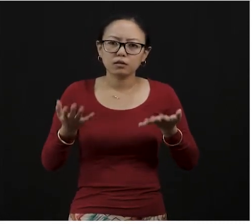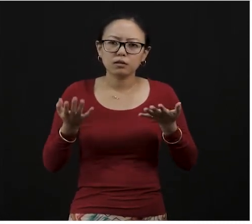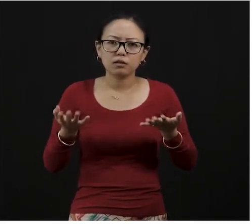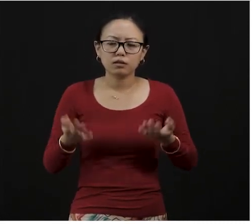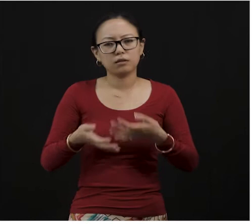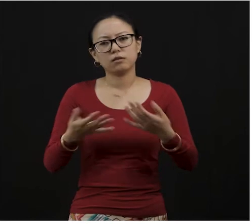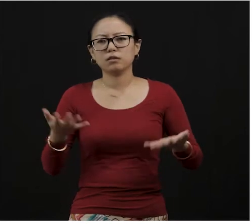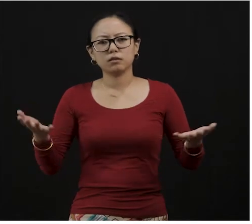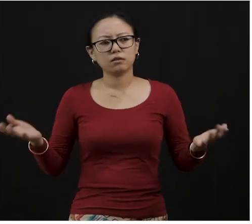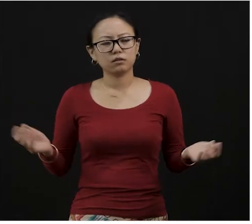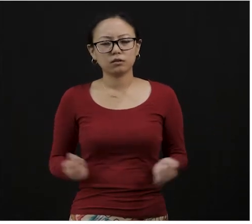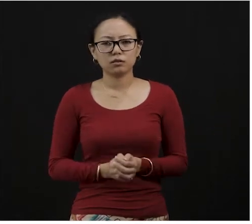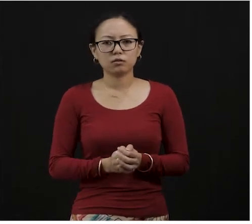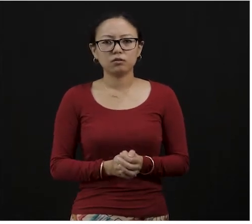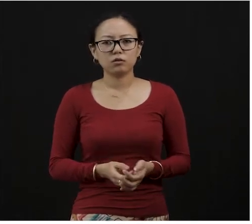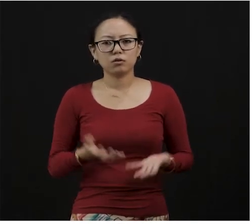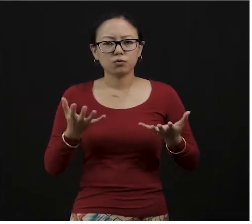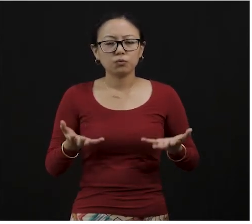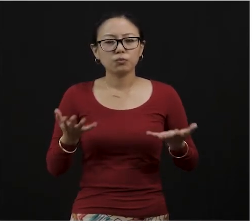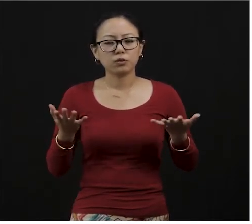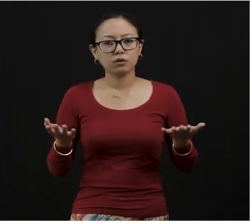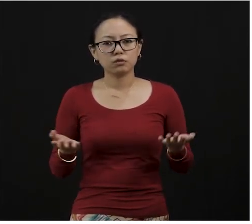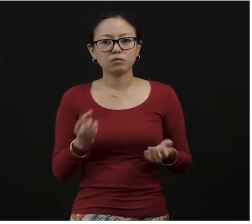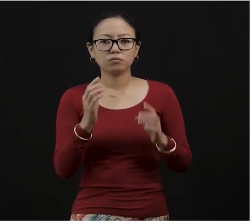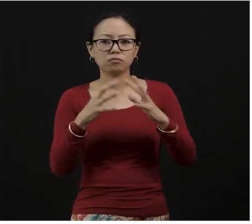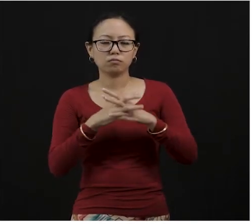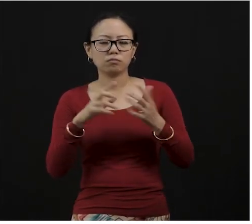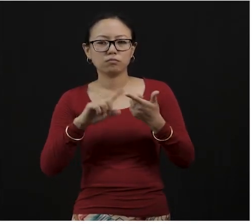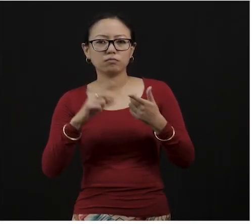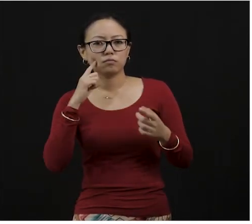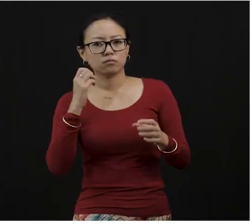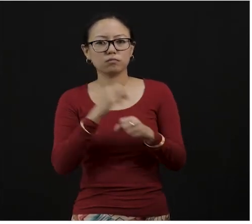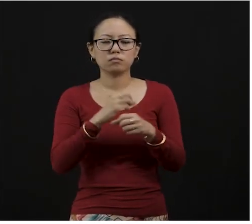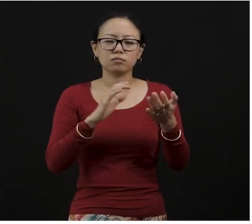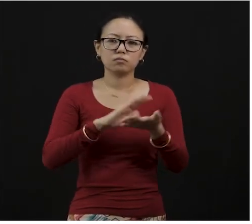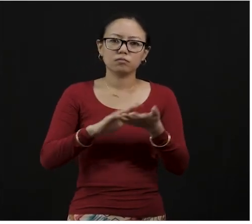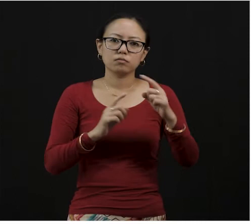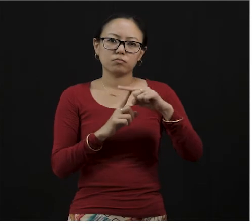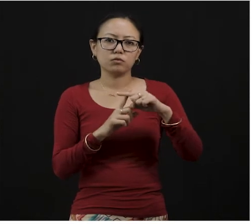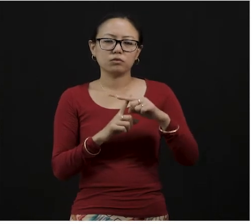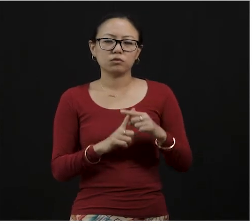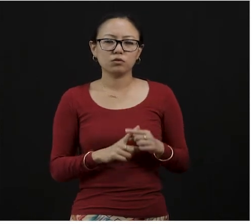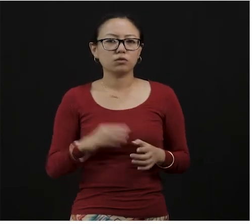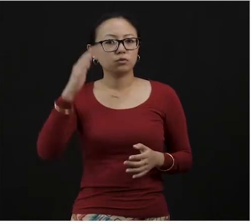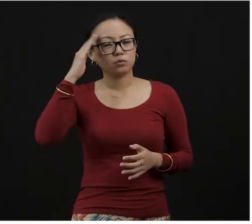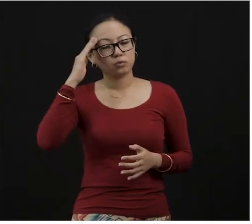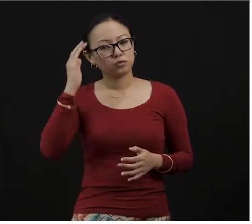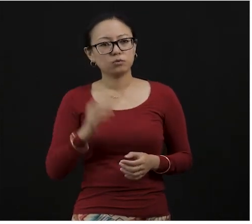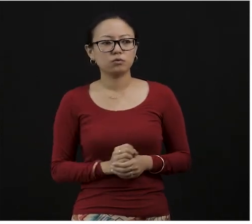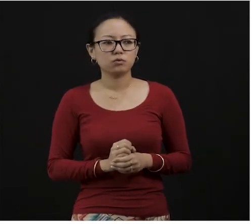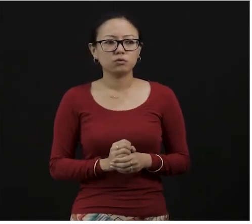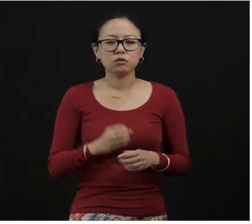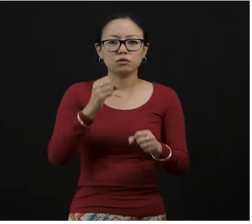is represented by gram. So 1,000 gram makes 1 kilogram. Next, the standard